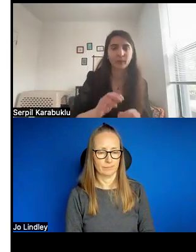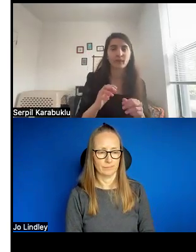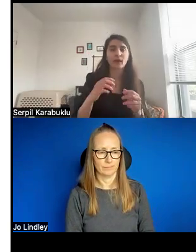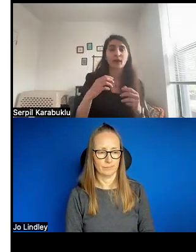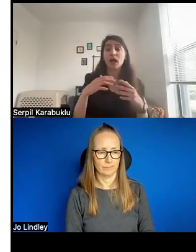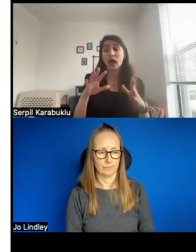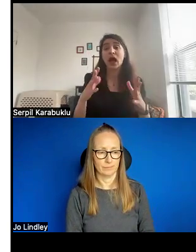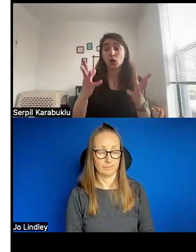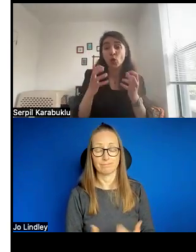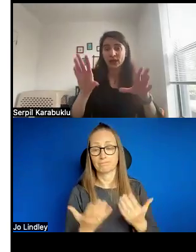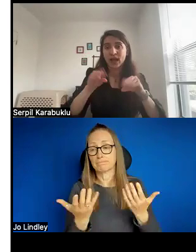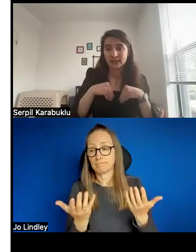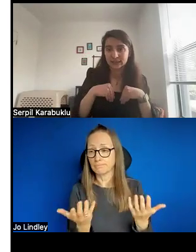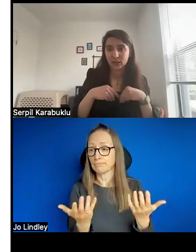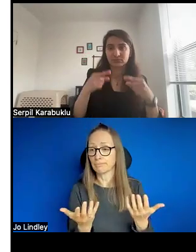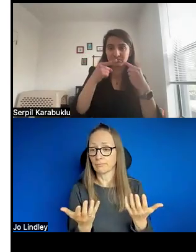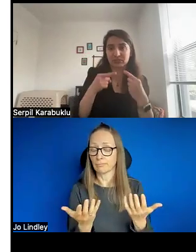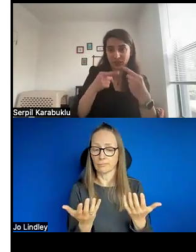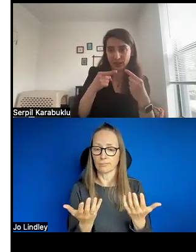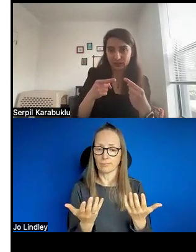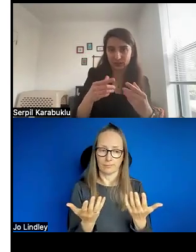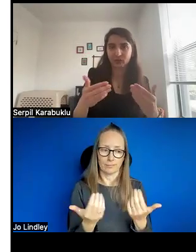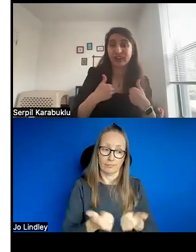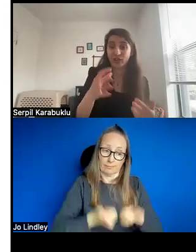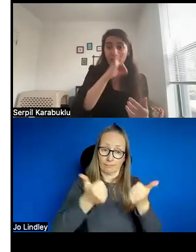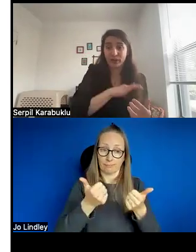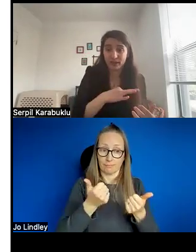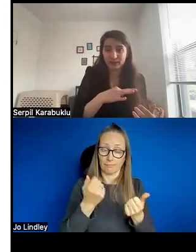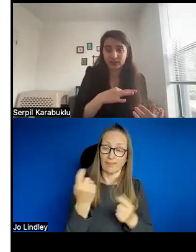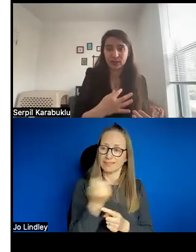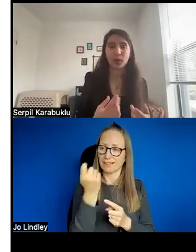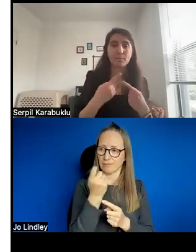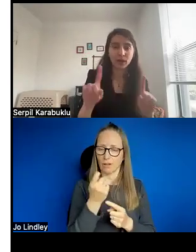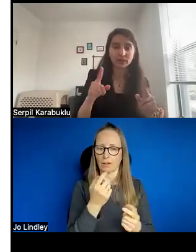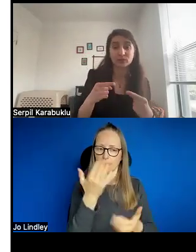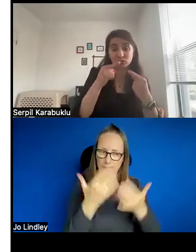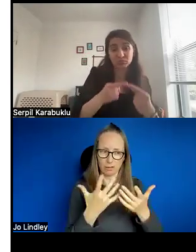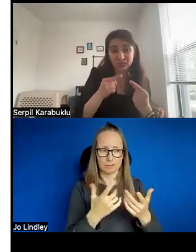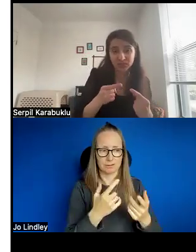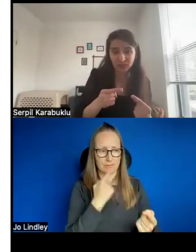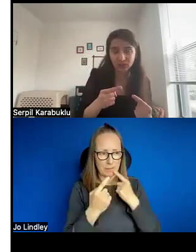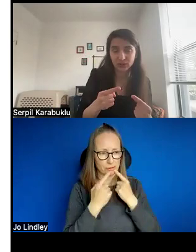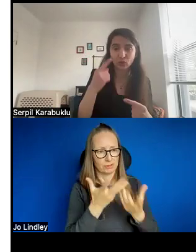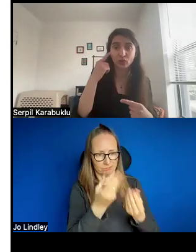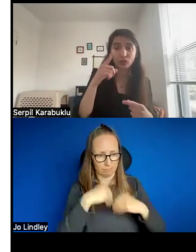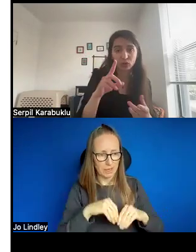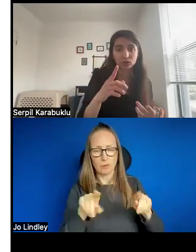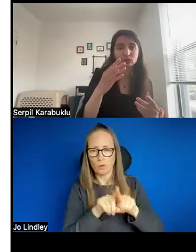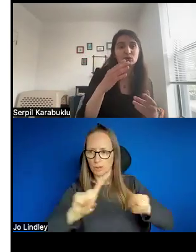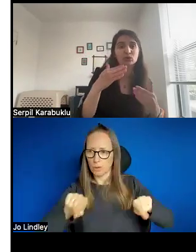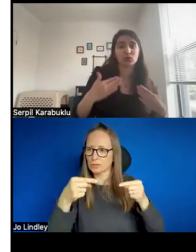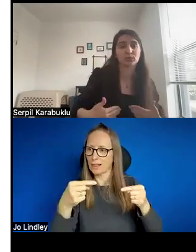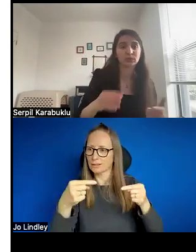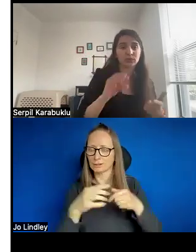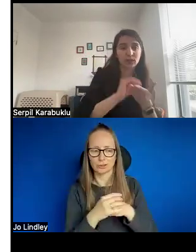And of course, we have both sides of the story, but we also have the challenges. So as I already bring